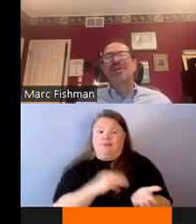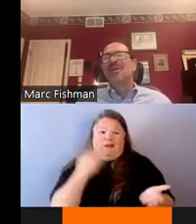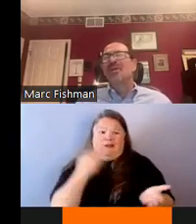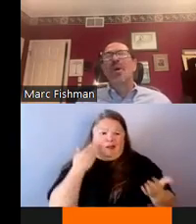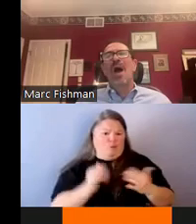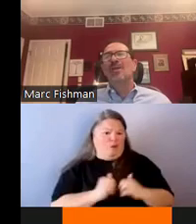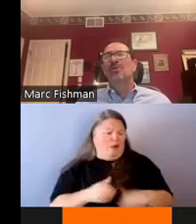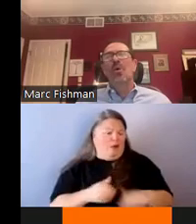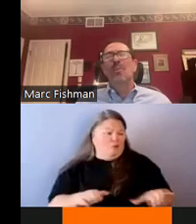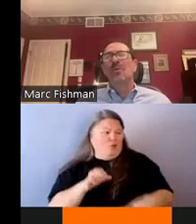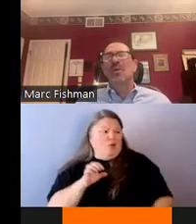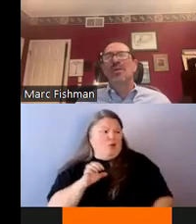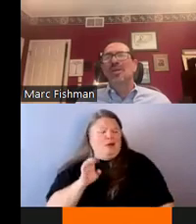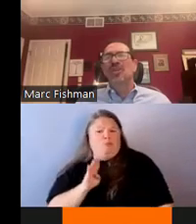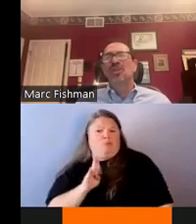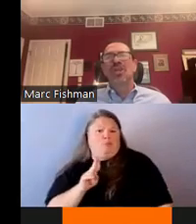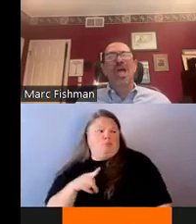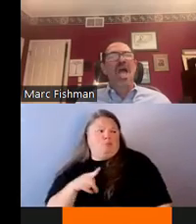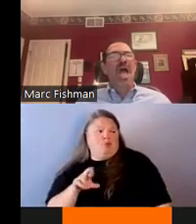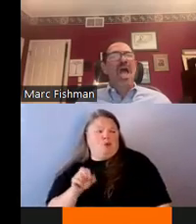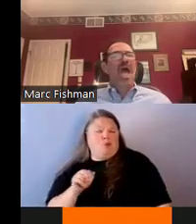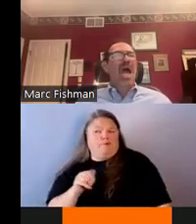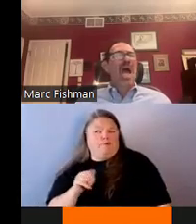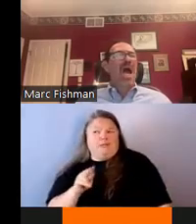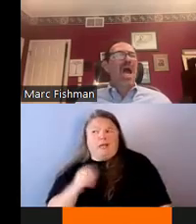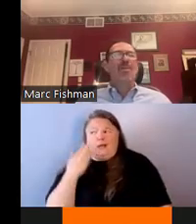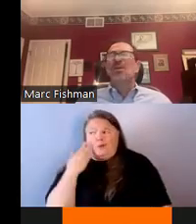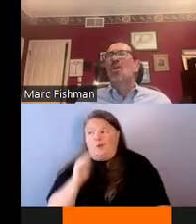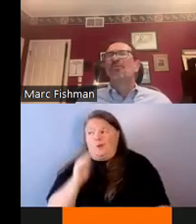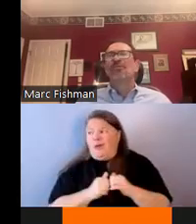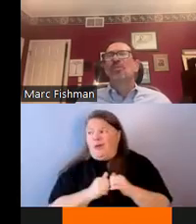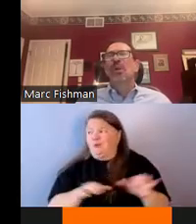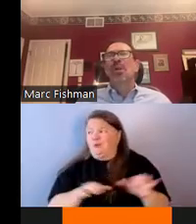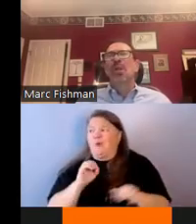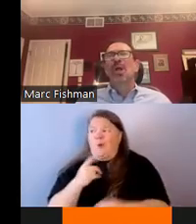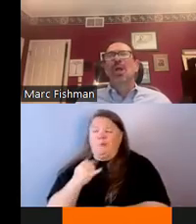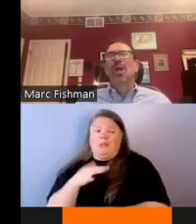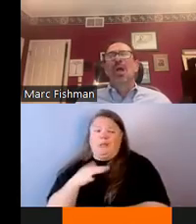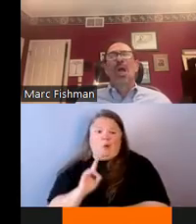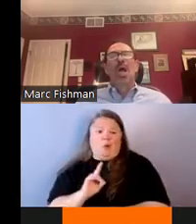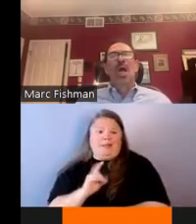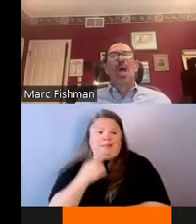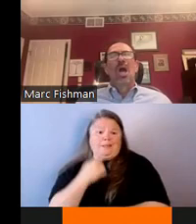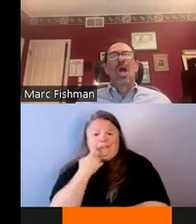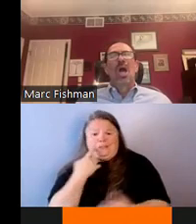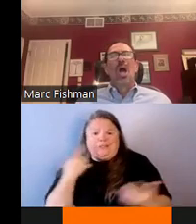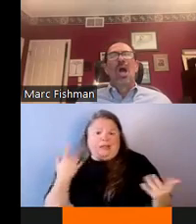don't necessarily know how to do opioid addiction. I'm uncomfortable.